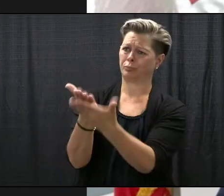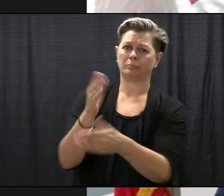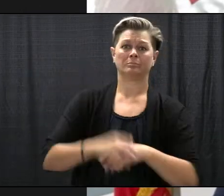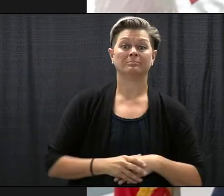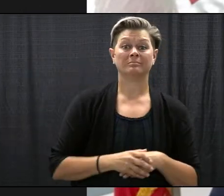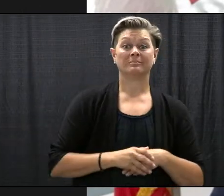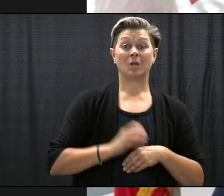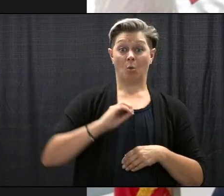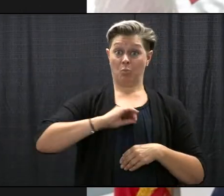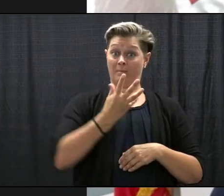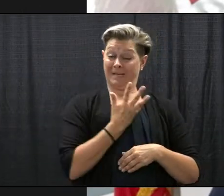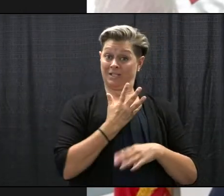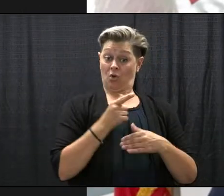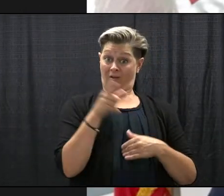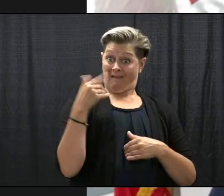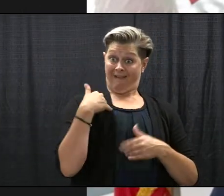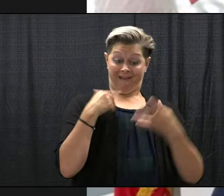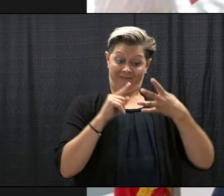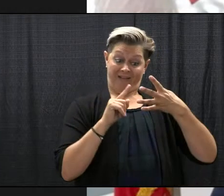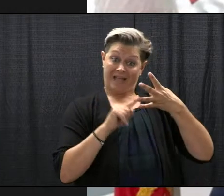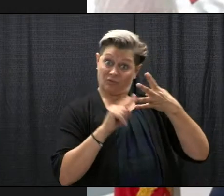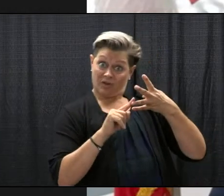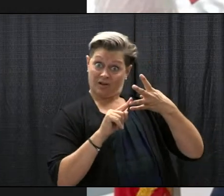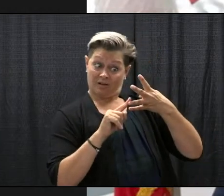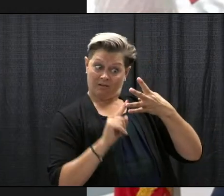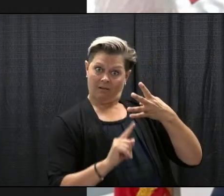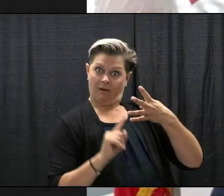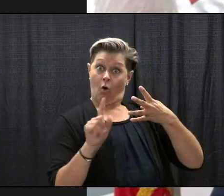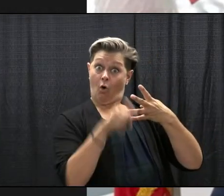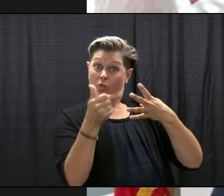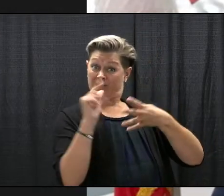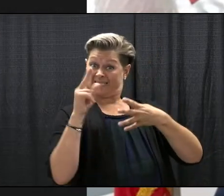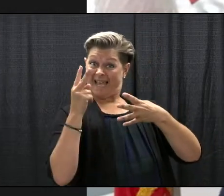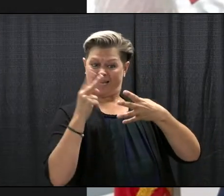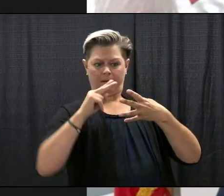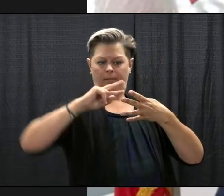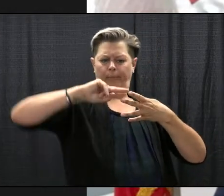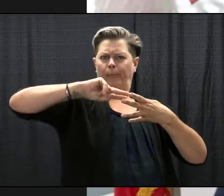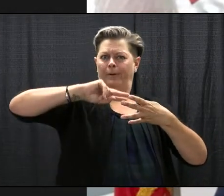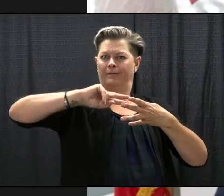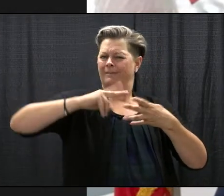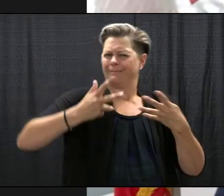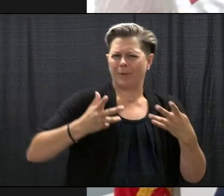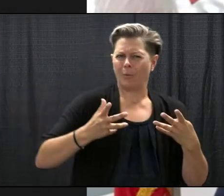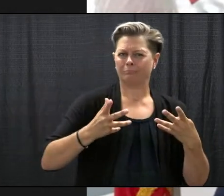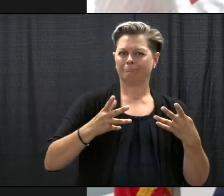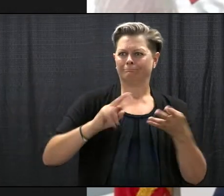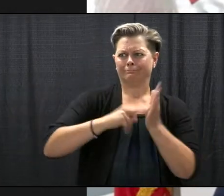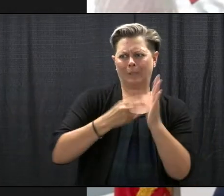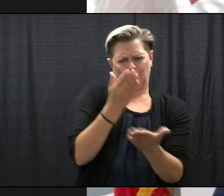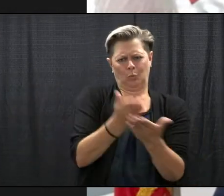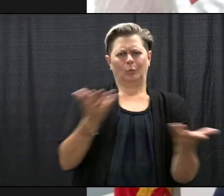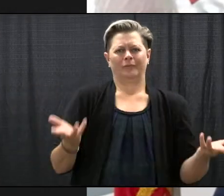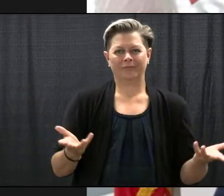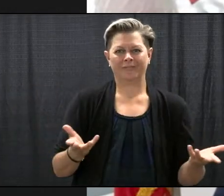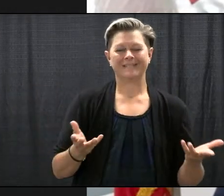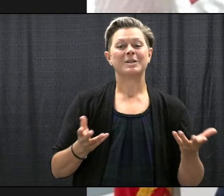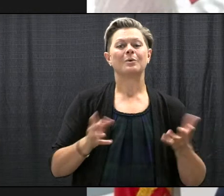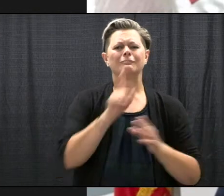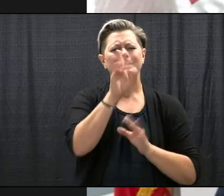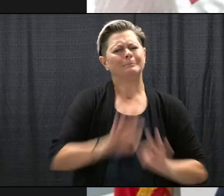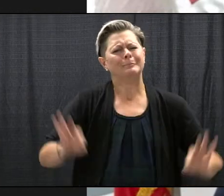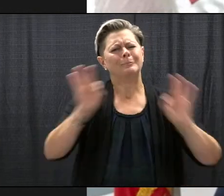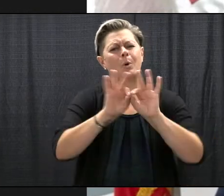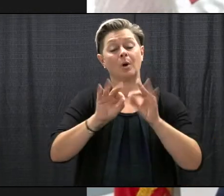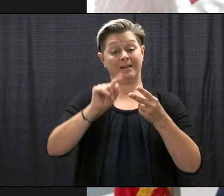one dose of AstraZeneca and another dose of something else. So this will be sorted out in time. The most important thing to do is to get your second dose as